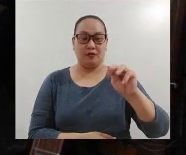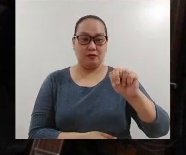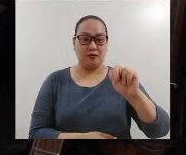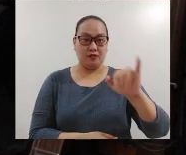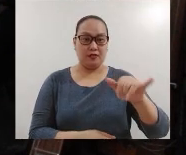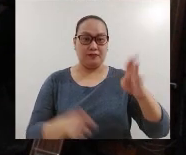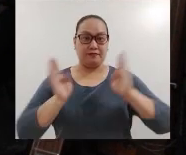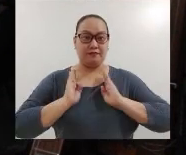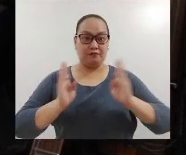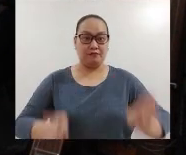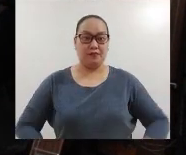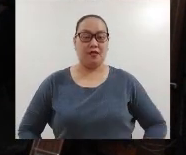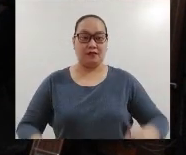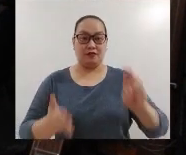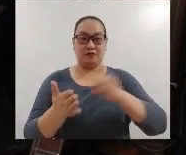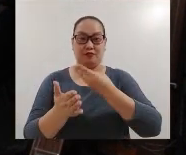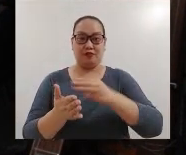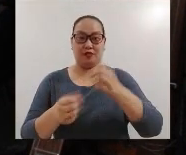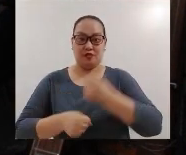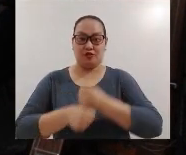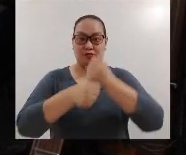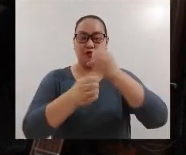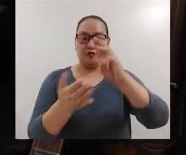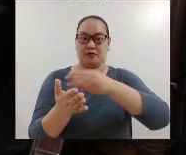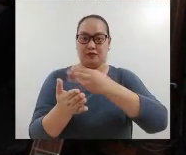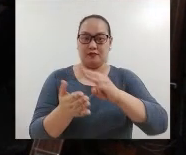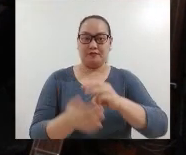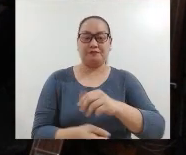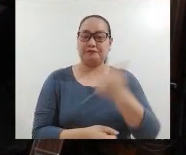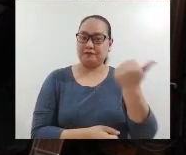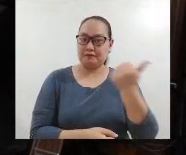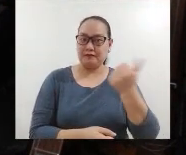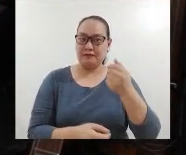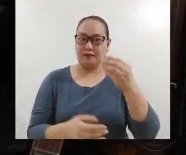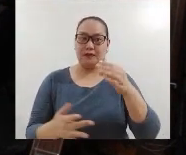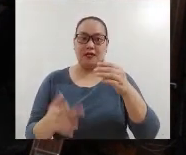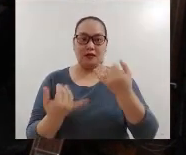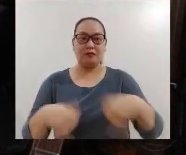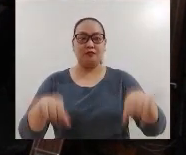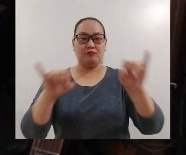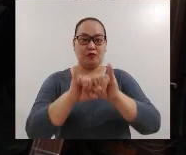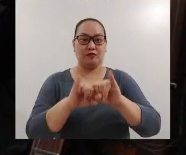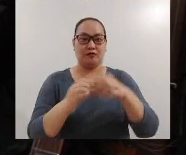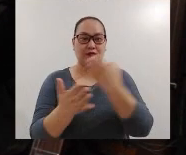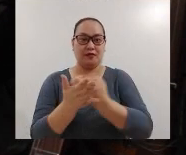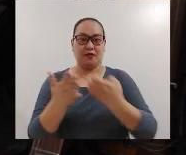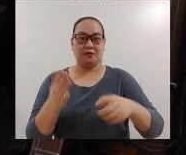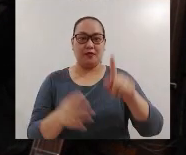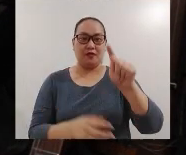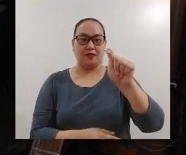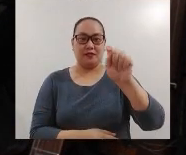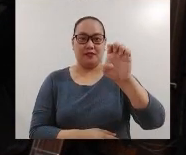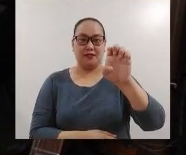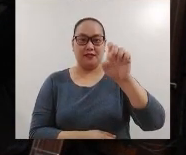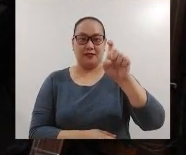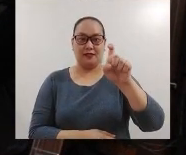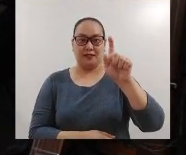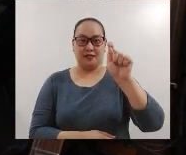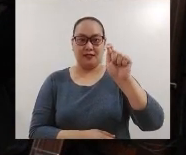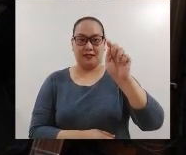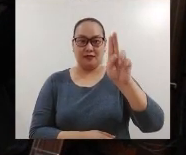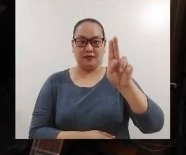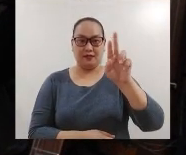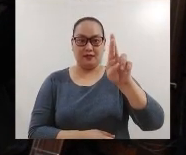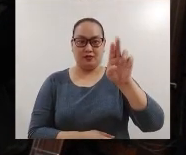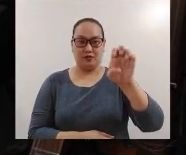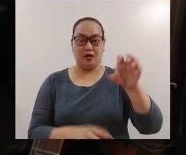melody. Another significant element of music is texture. Texture is the layer of